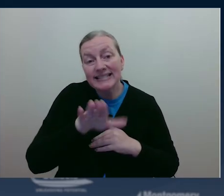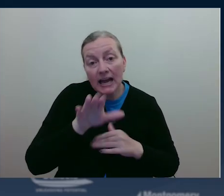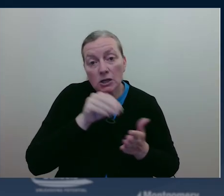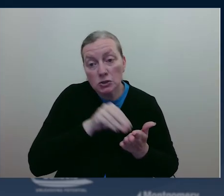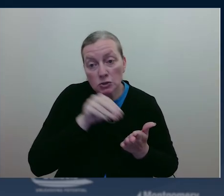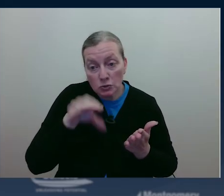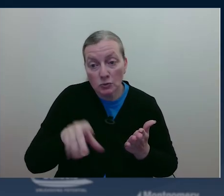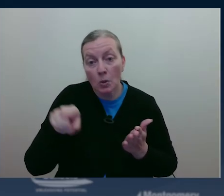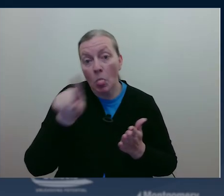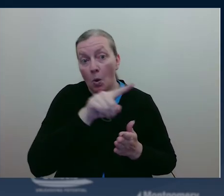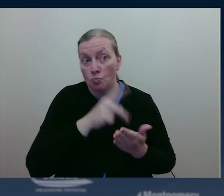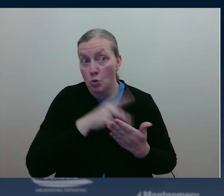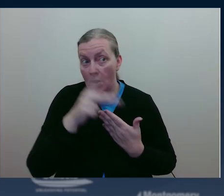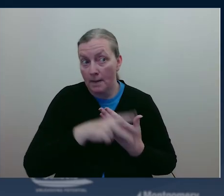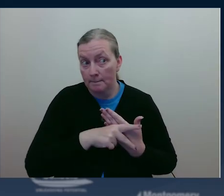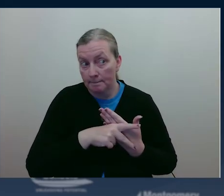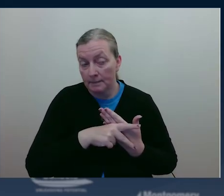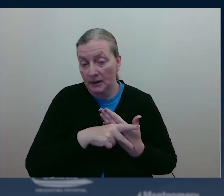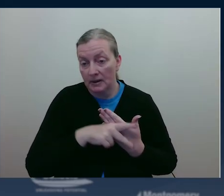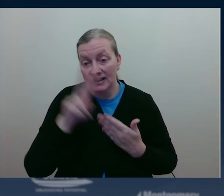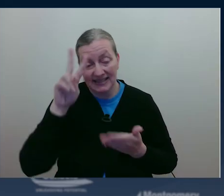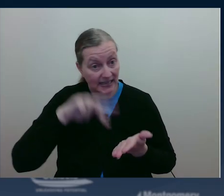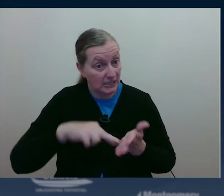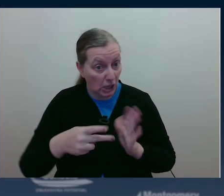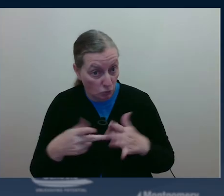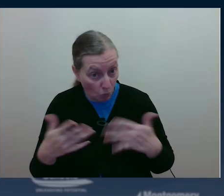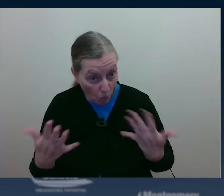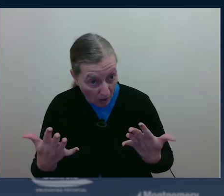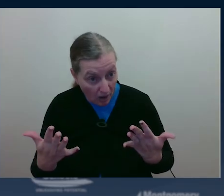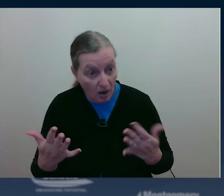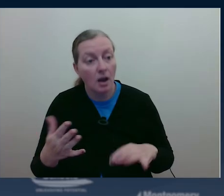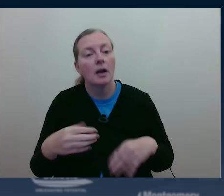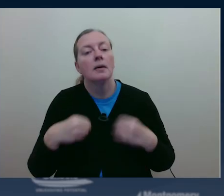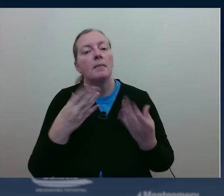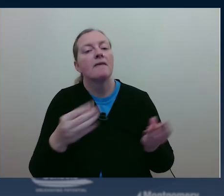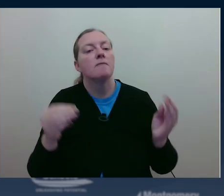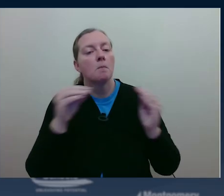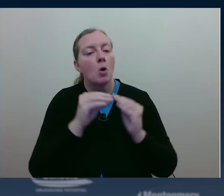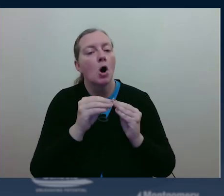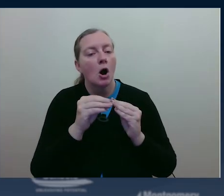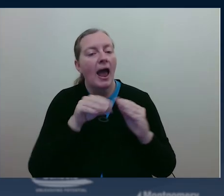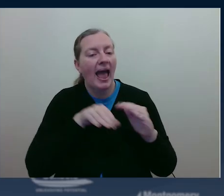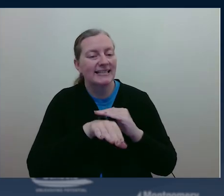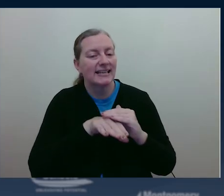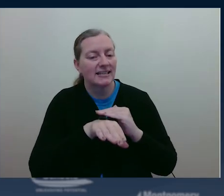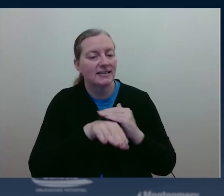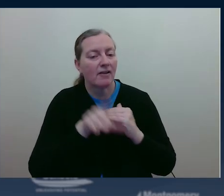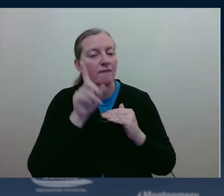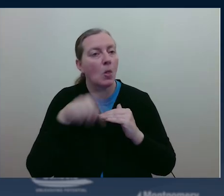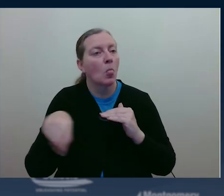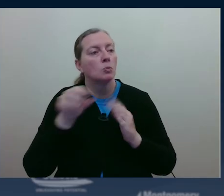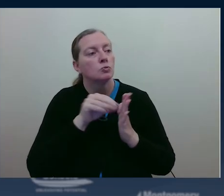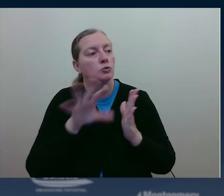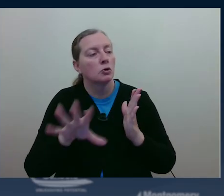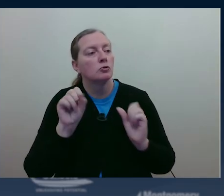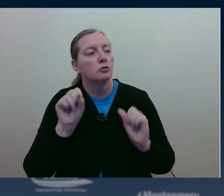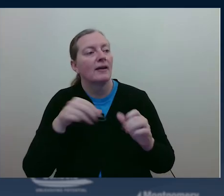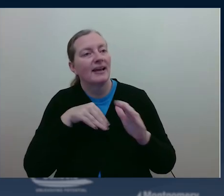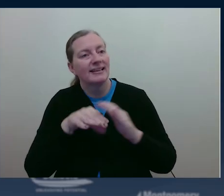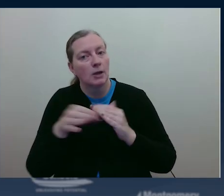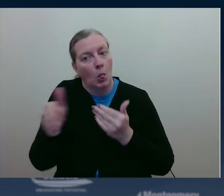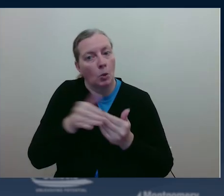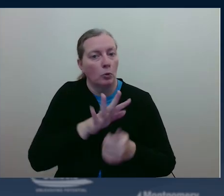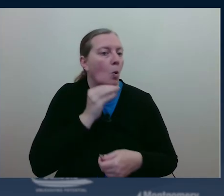the intentionality is to provide closer access for our students to have access and opportunities near home. In the new regional